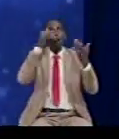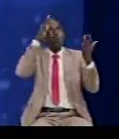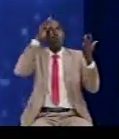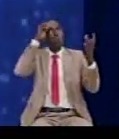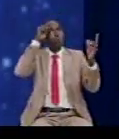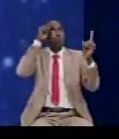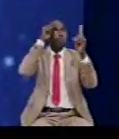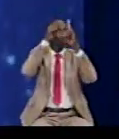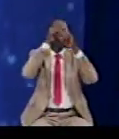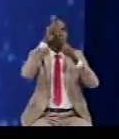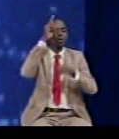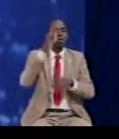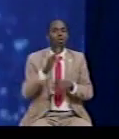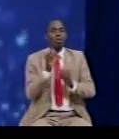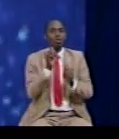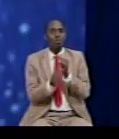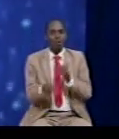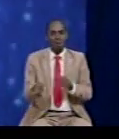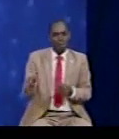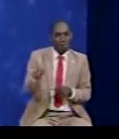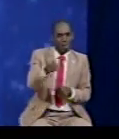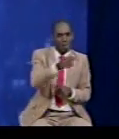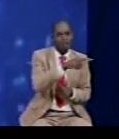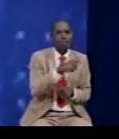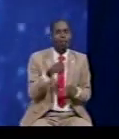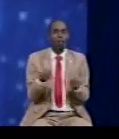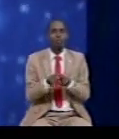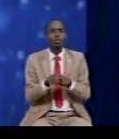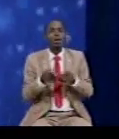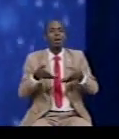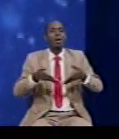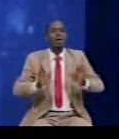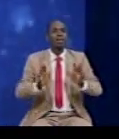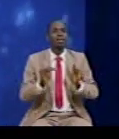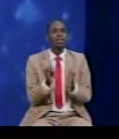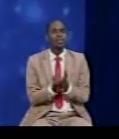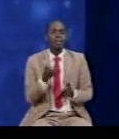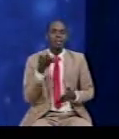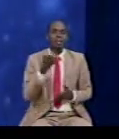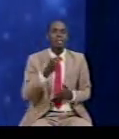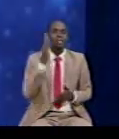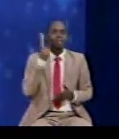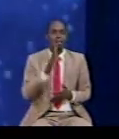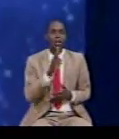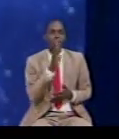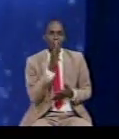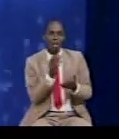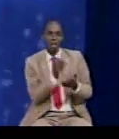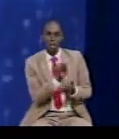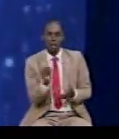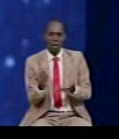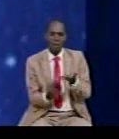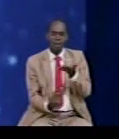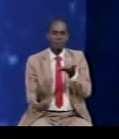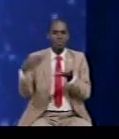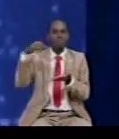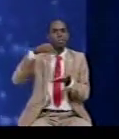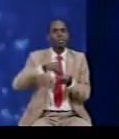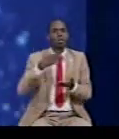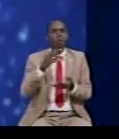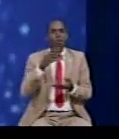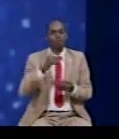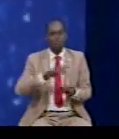which they themselves also allow, that there shall be a resurrection of